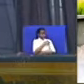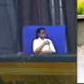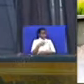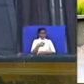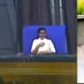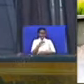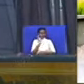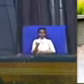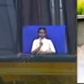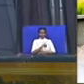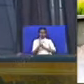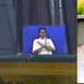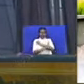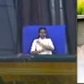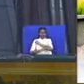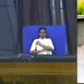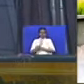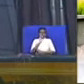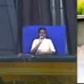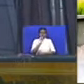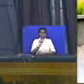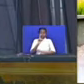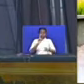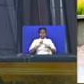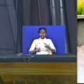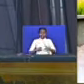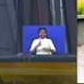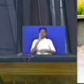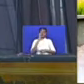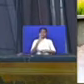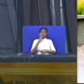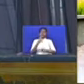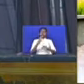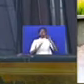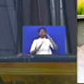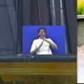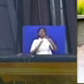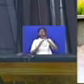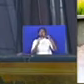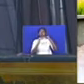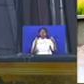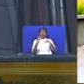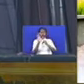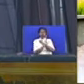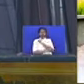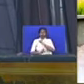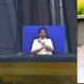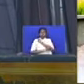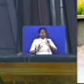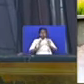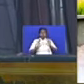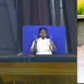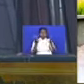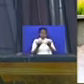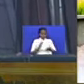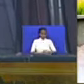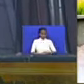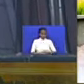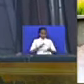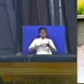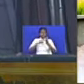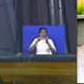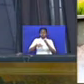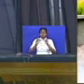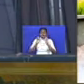place. It's one of the four capital financial centers of the world. So when we're handling billions of